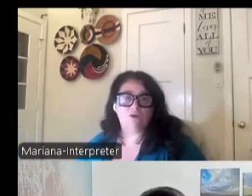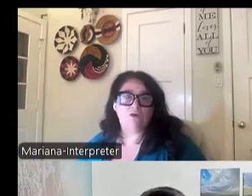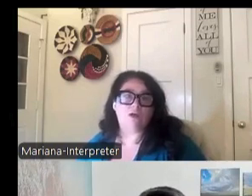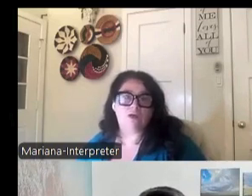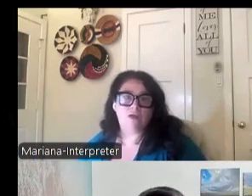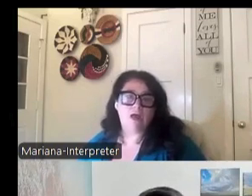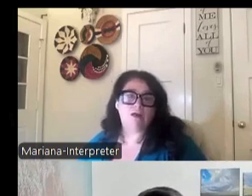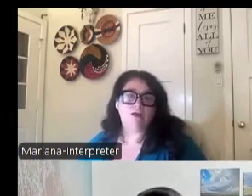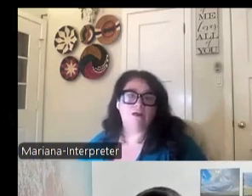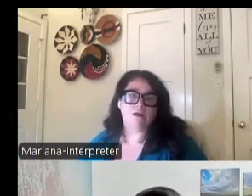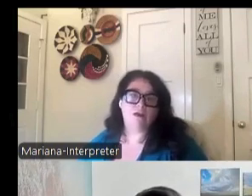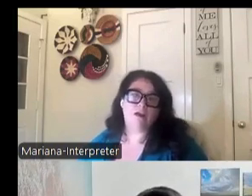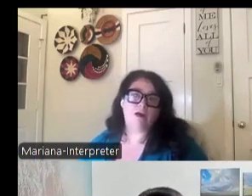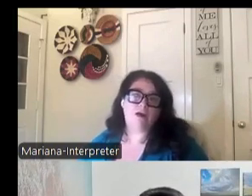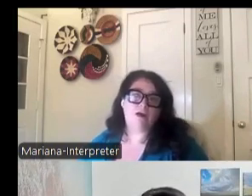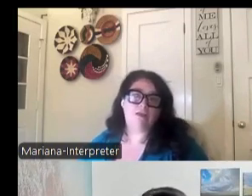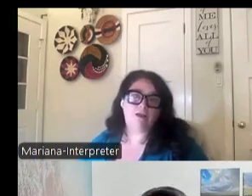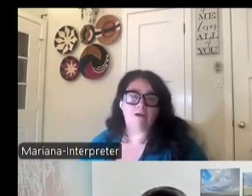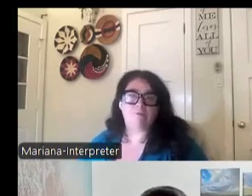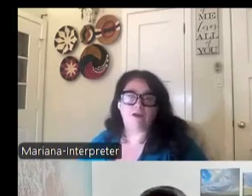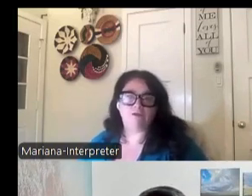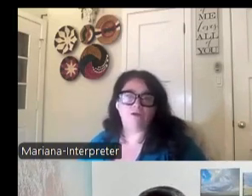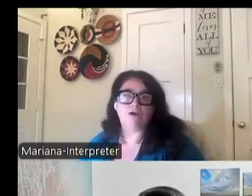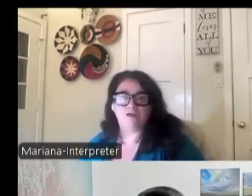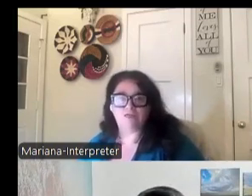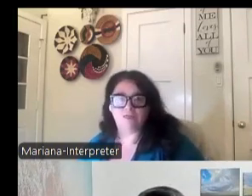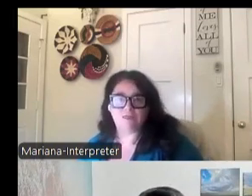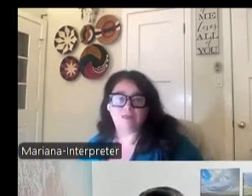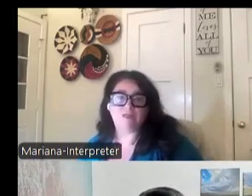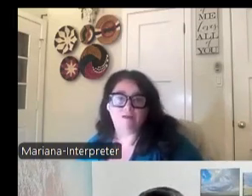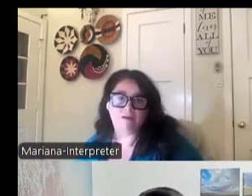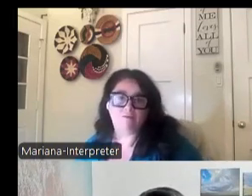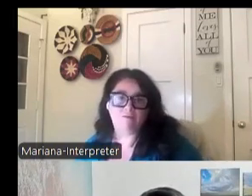the demand back by the atmosphere, what's left in the end.